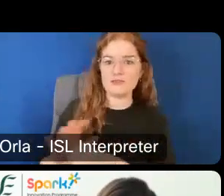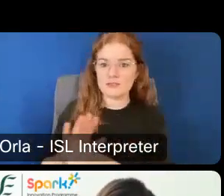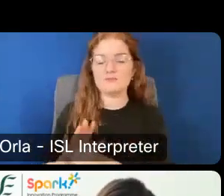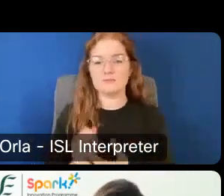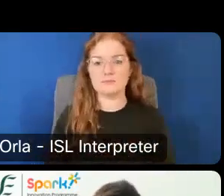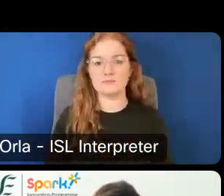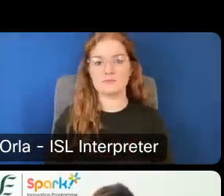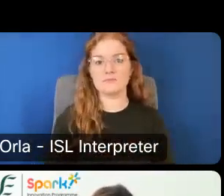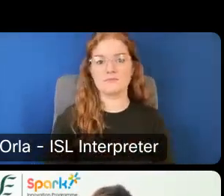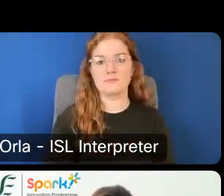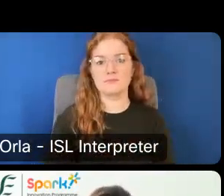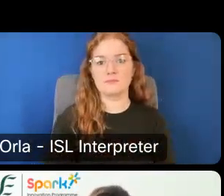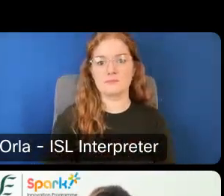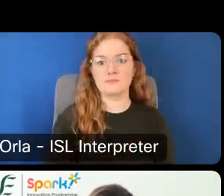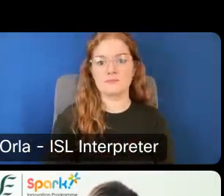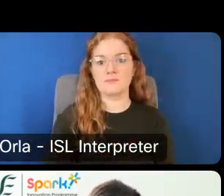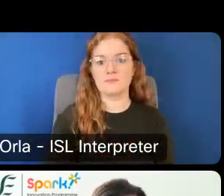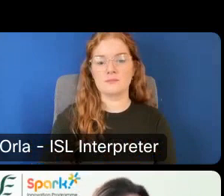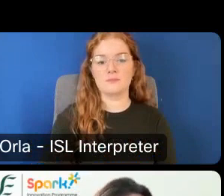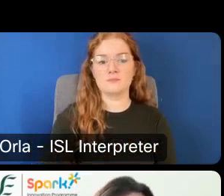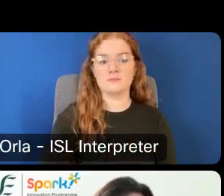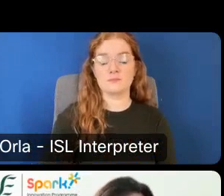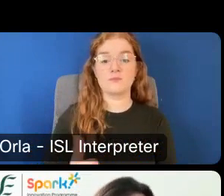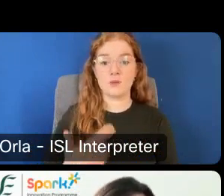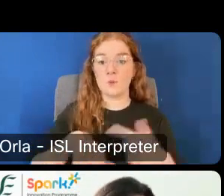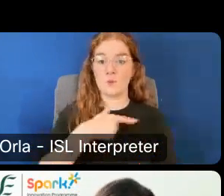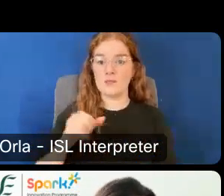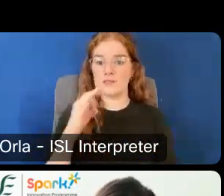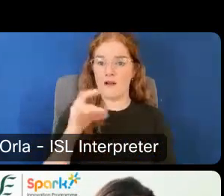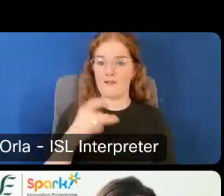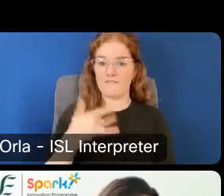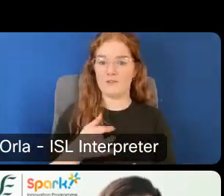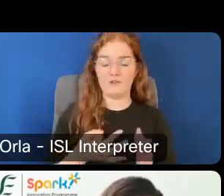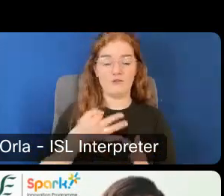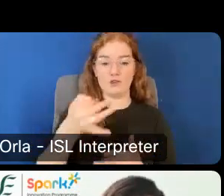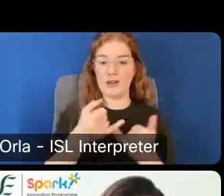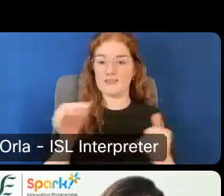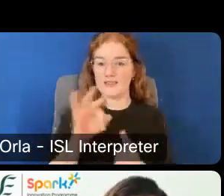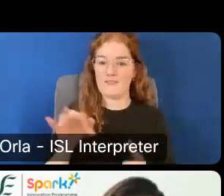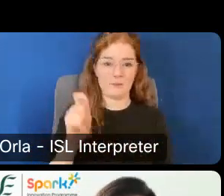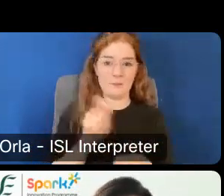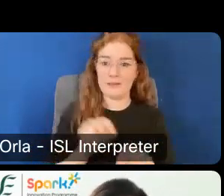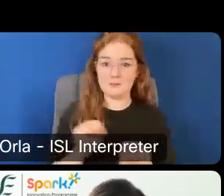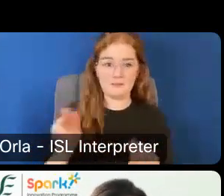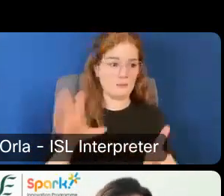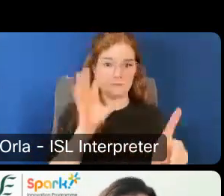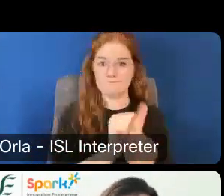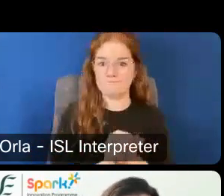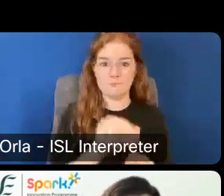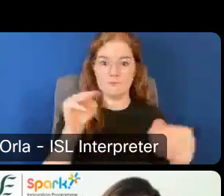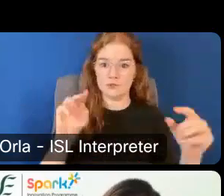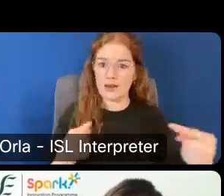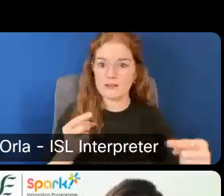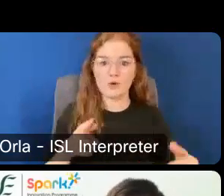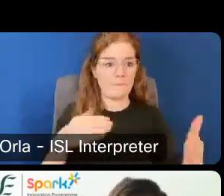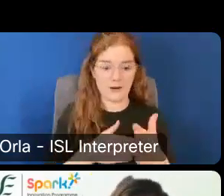disciplines. We at Spark feel that frontline staff are best placed to identify key challenges faced by service users